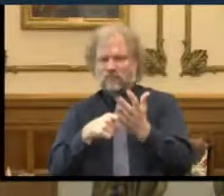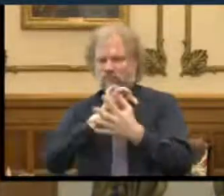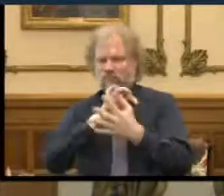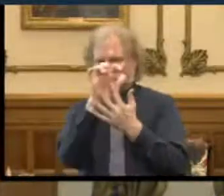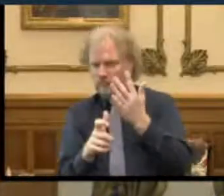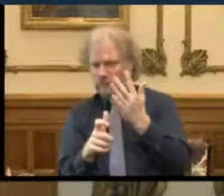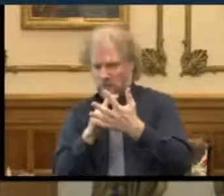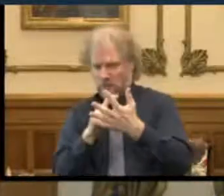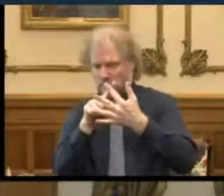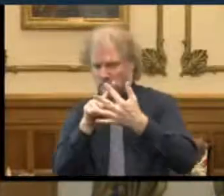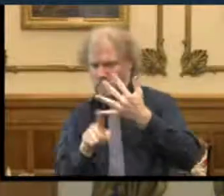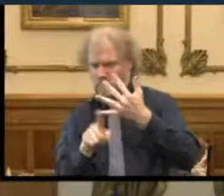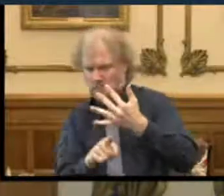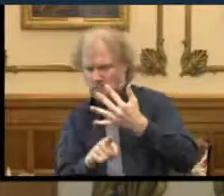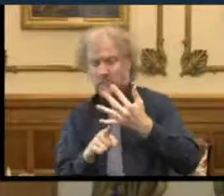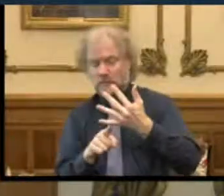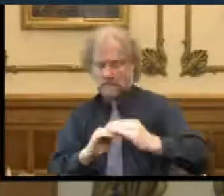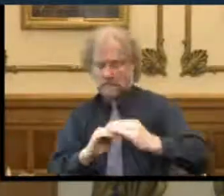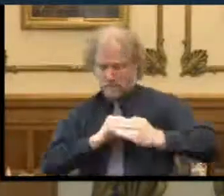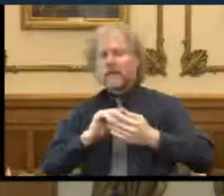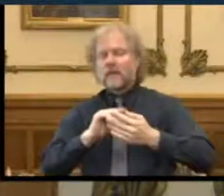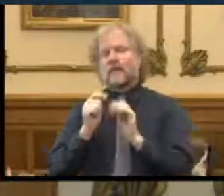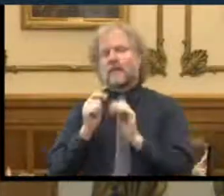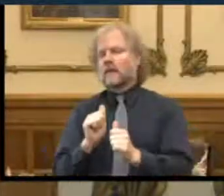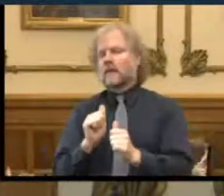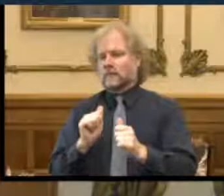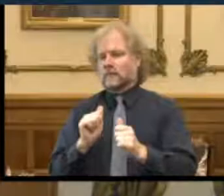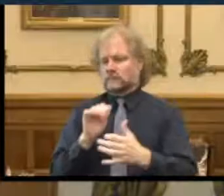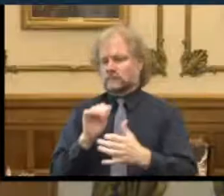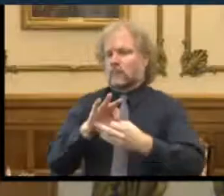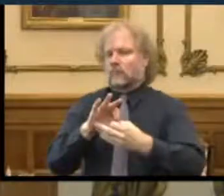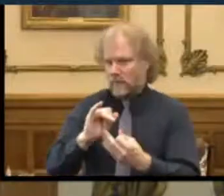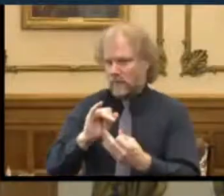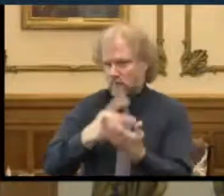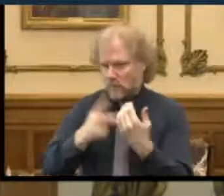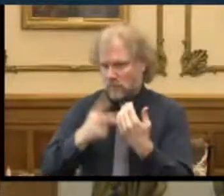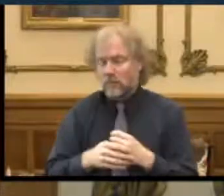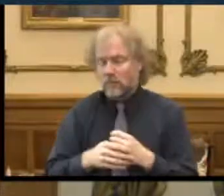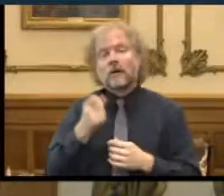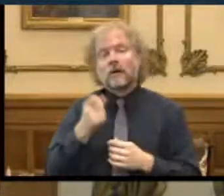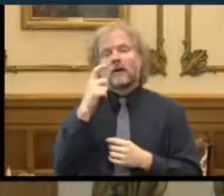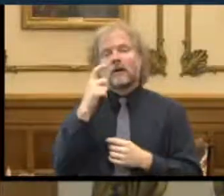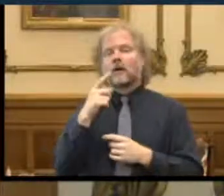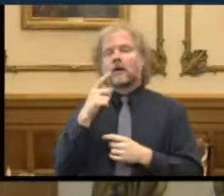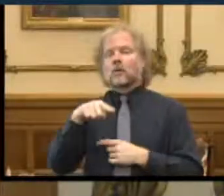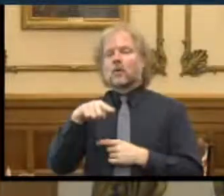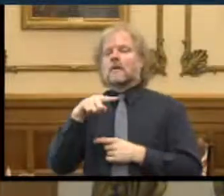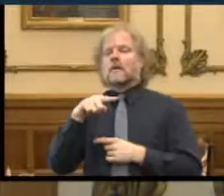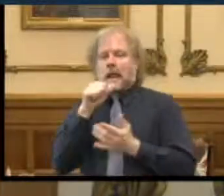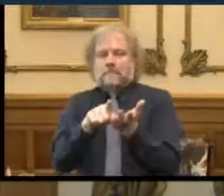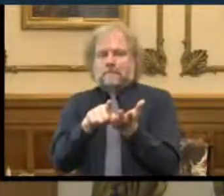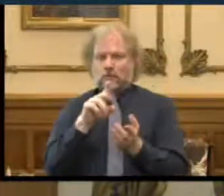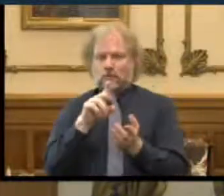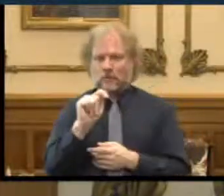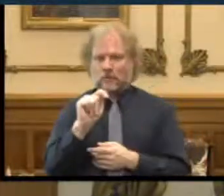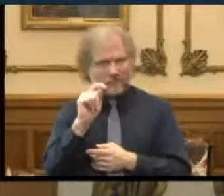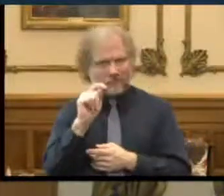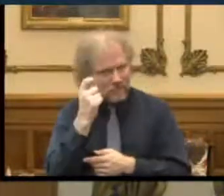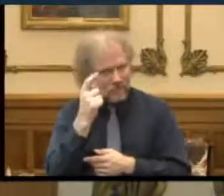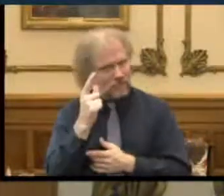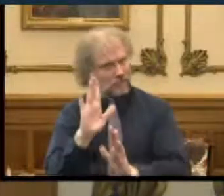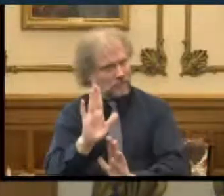currently for renters to meet in order to be eligible for that. It is only for non-payment of rent, which I think is important to